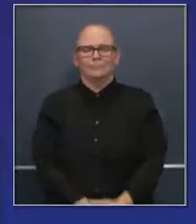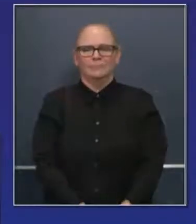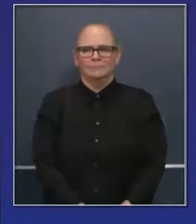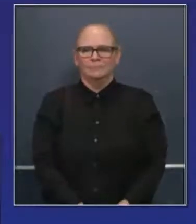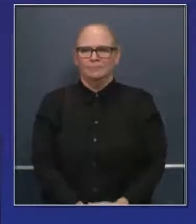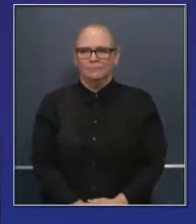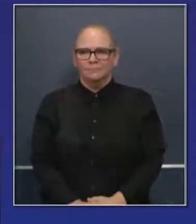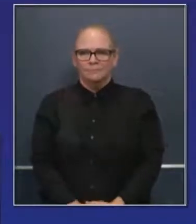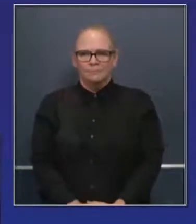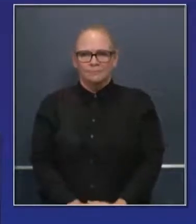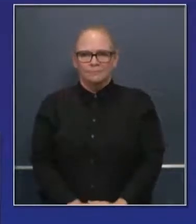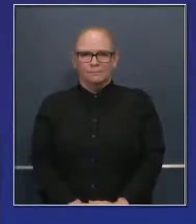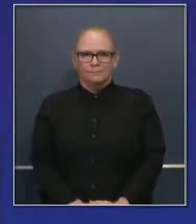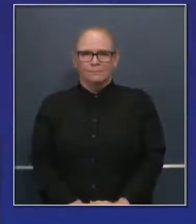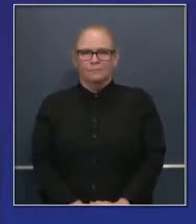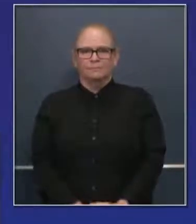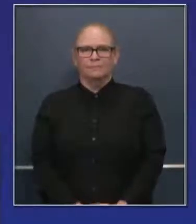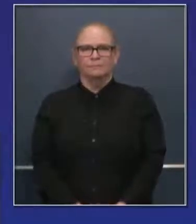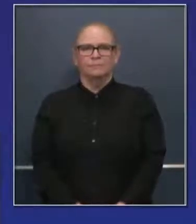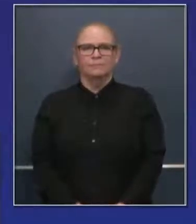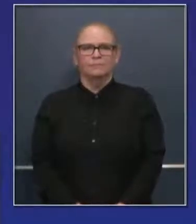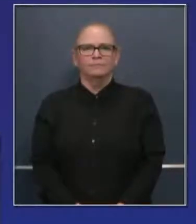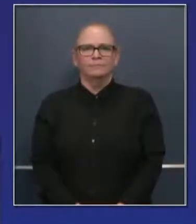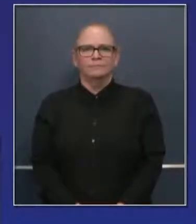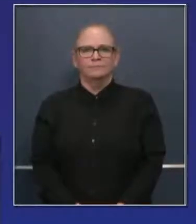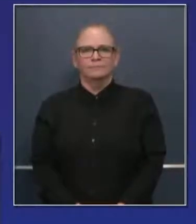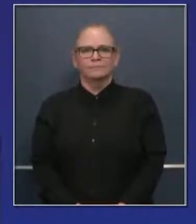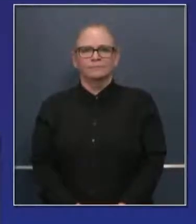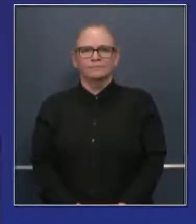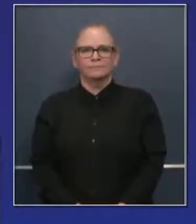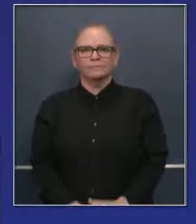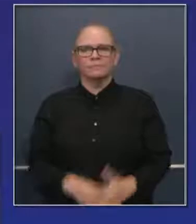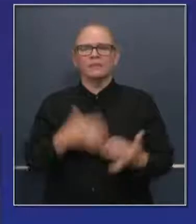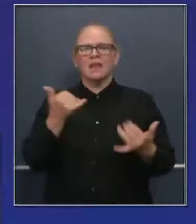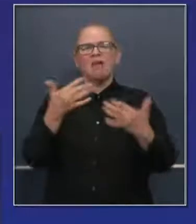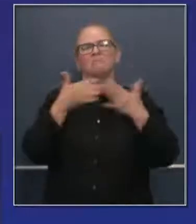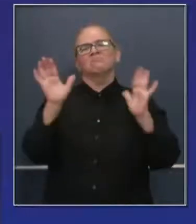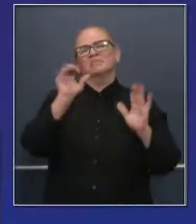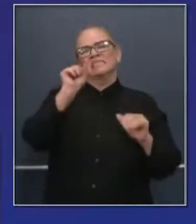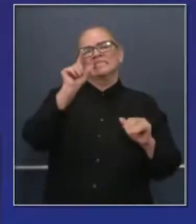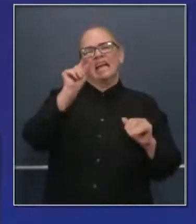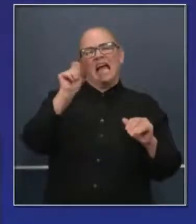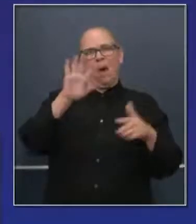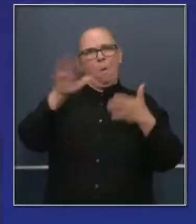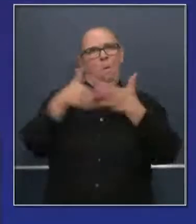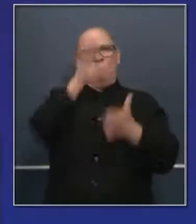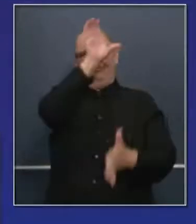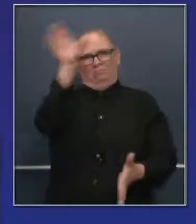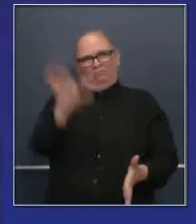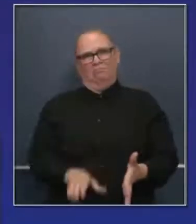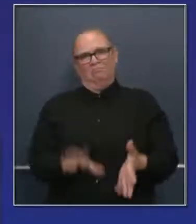vaccination. As it relates to the efforts statewide to do the same,